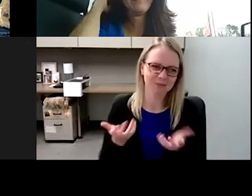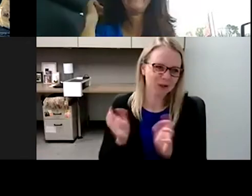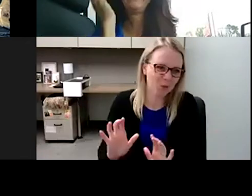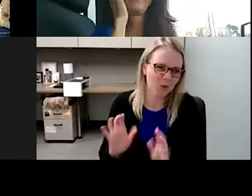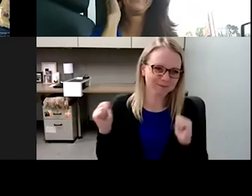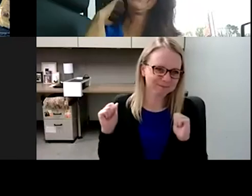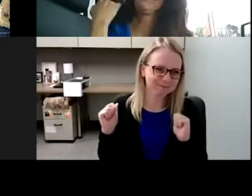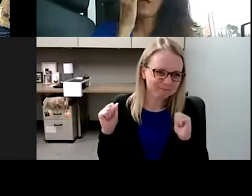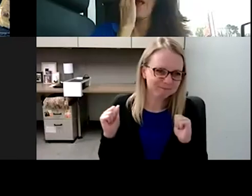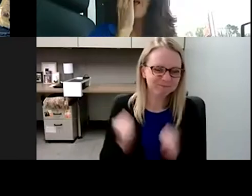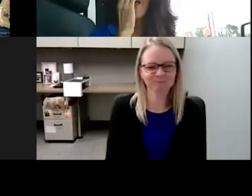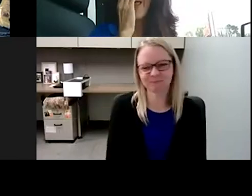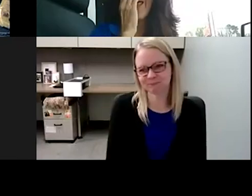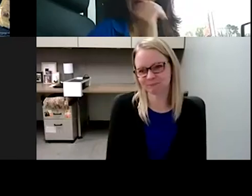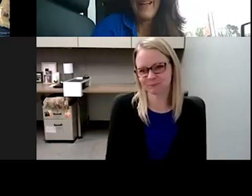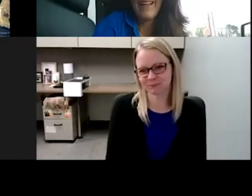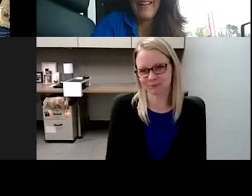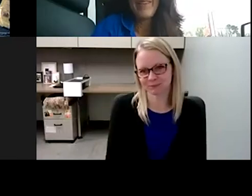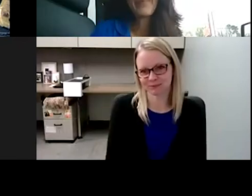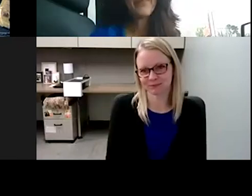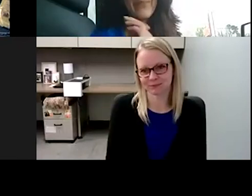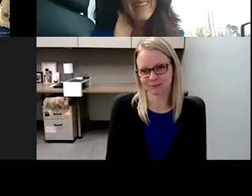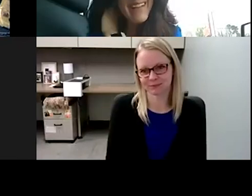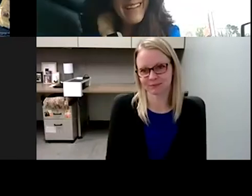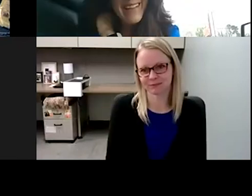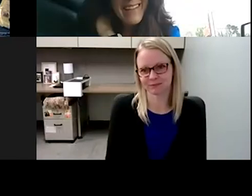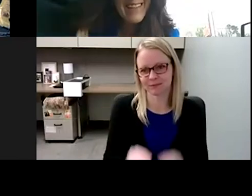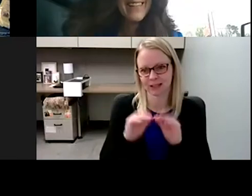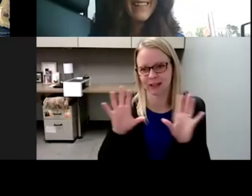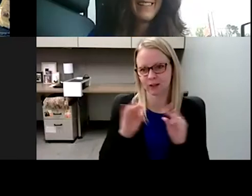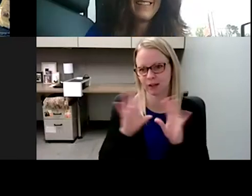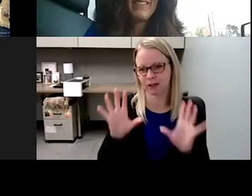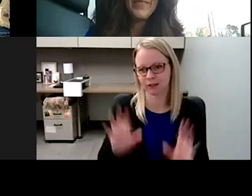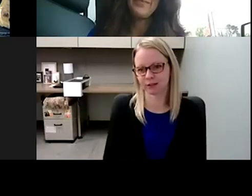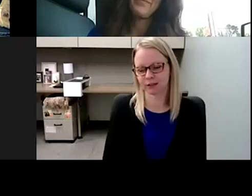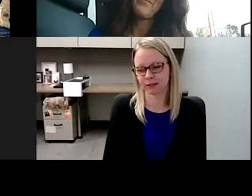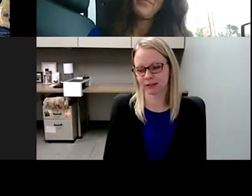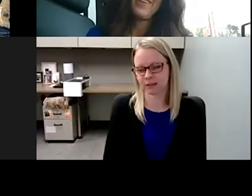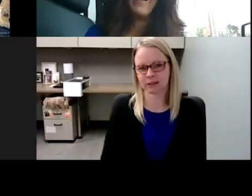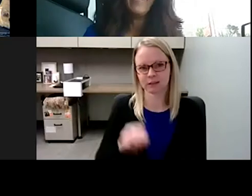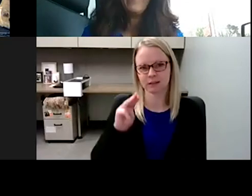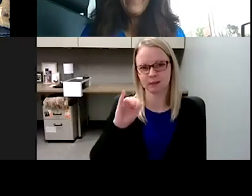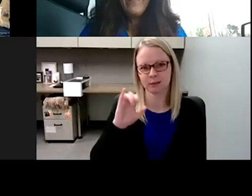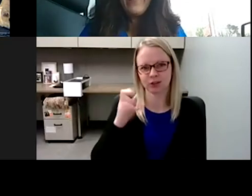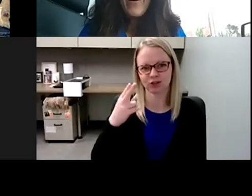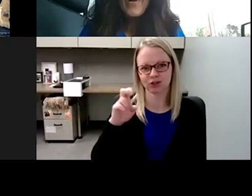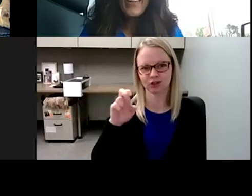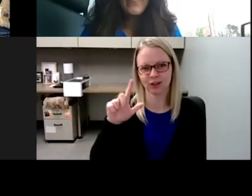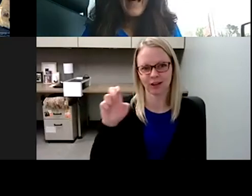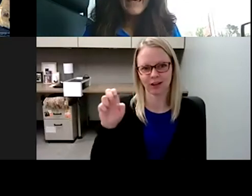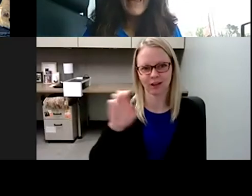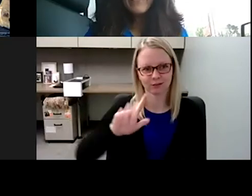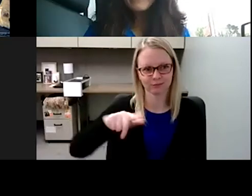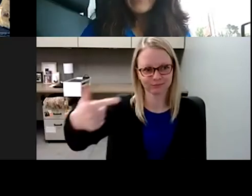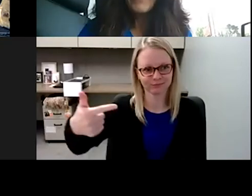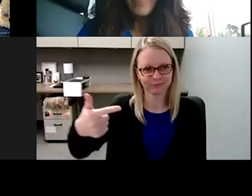Thank you. I understand. Thank you. Thank you very much. Michelle, your turn. Hello,